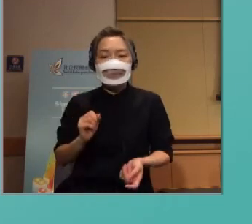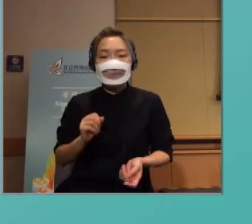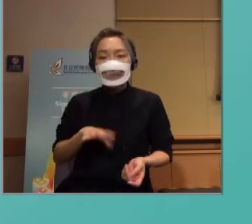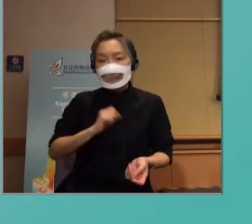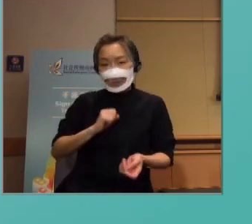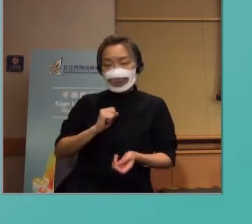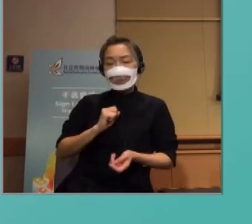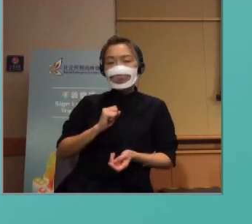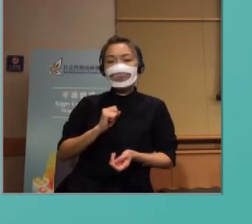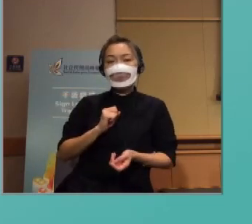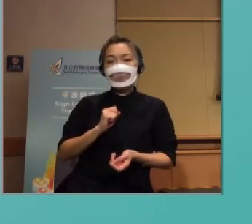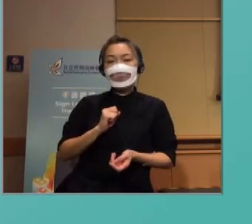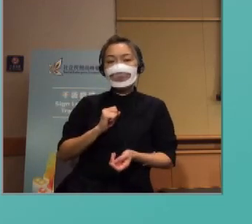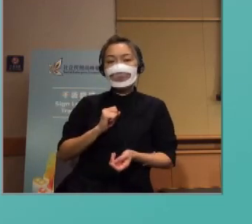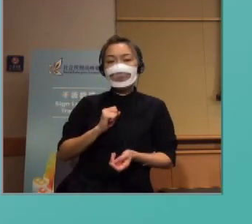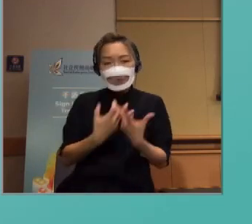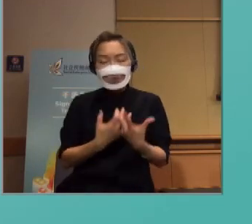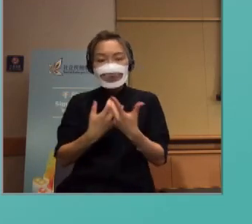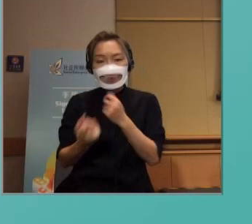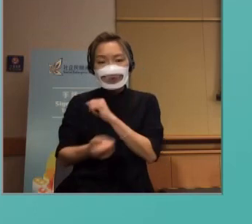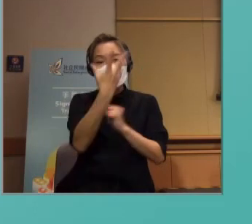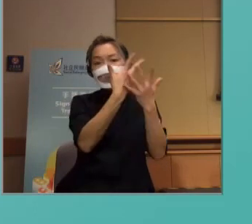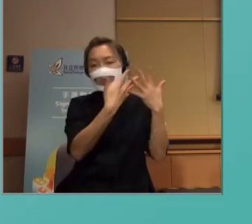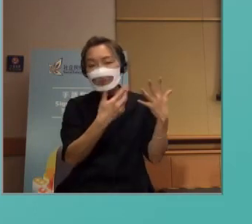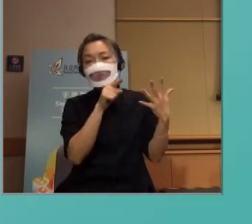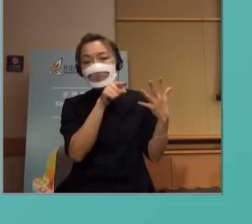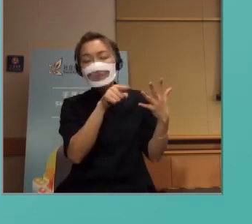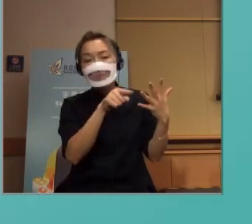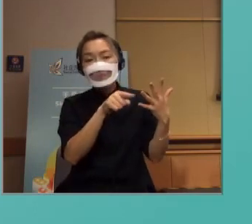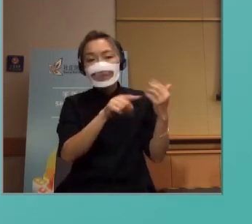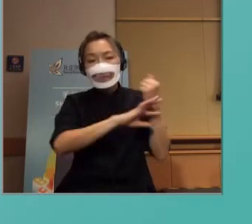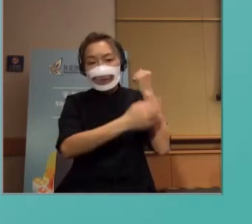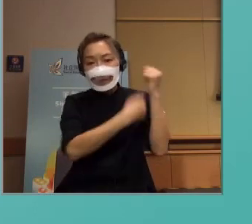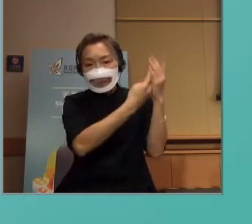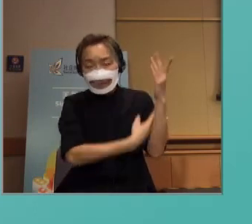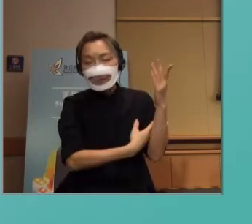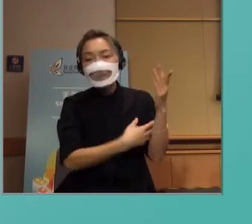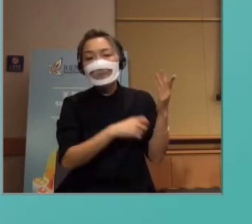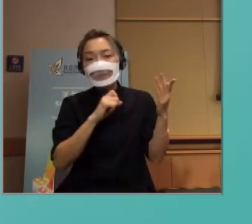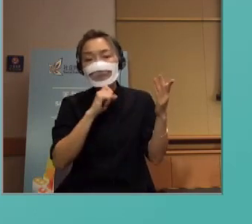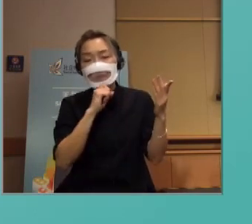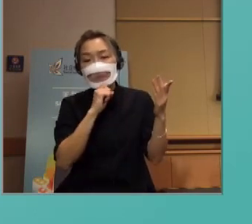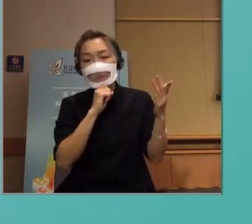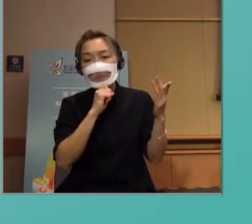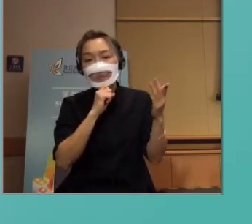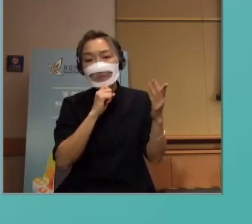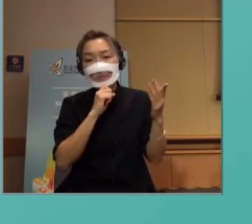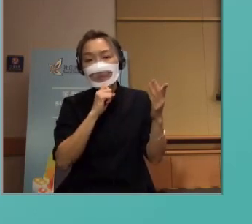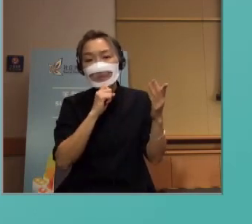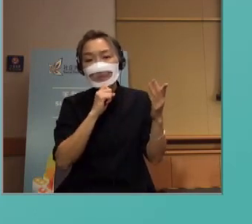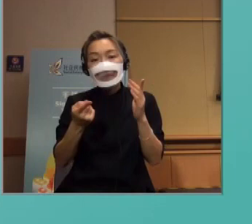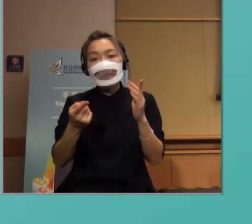legal documentation so that we can show people this is a new way of doing transactions. Of course, a lot of lawyers are not happy with me because it seems